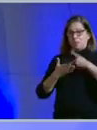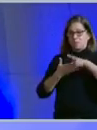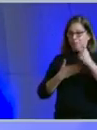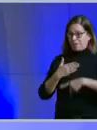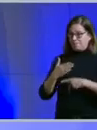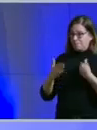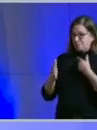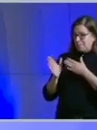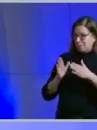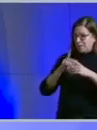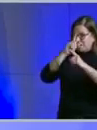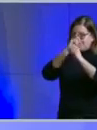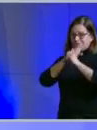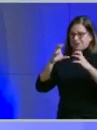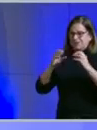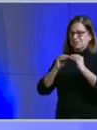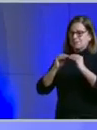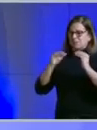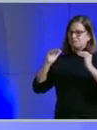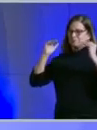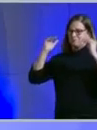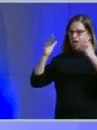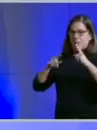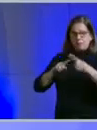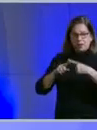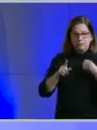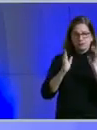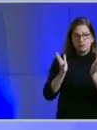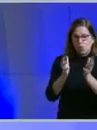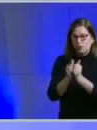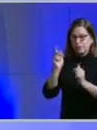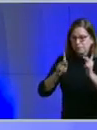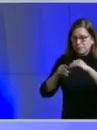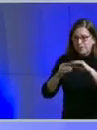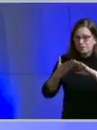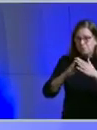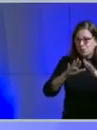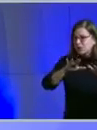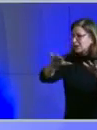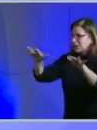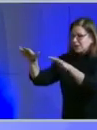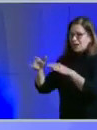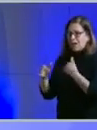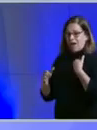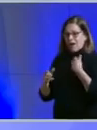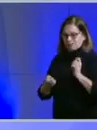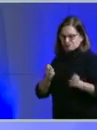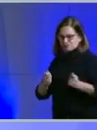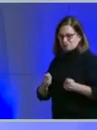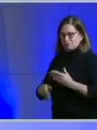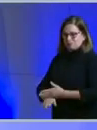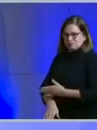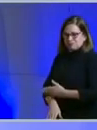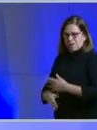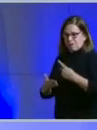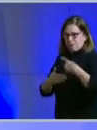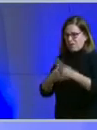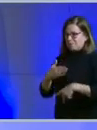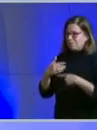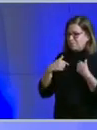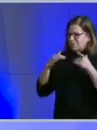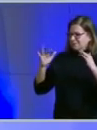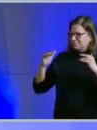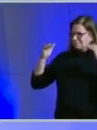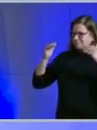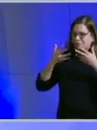Community Engagement Academy, our Expeditioner program, our Officer Friendly. In each one of those groups that